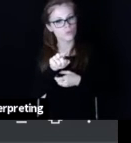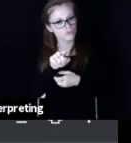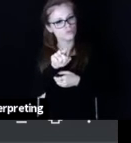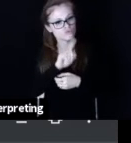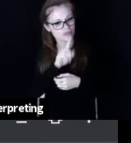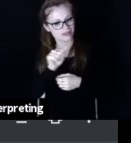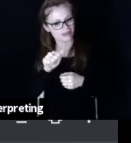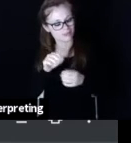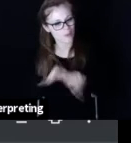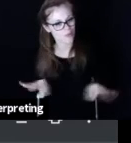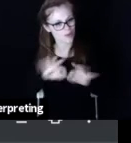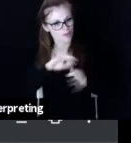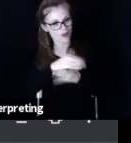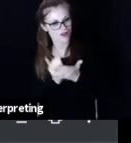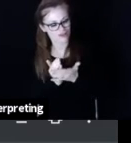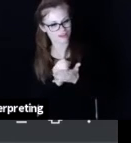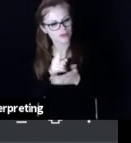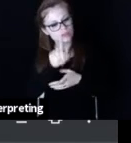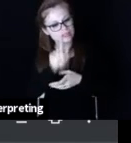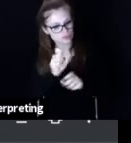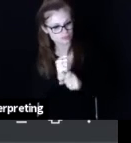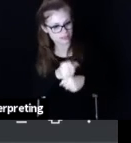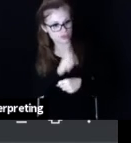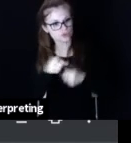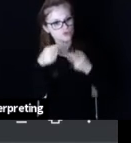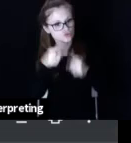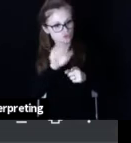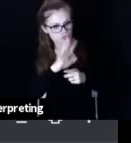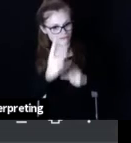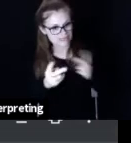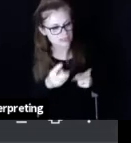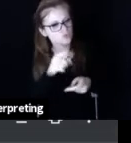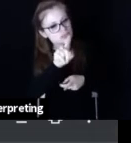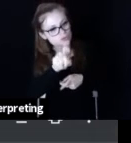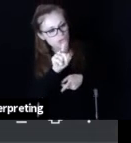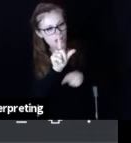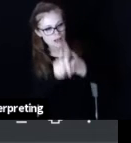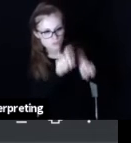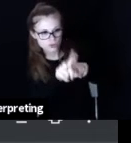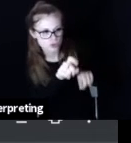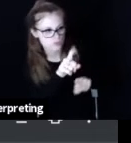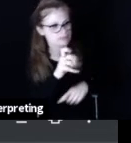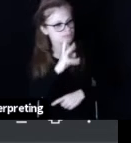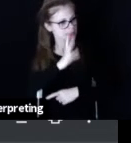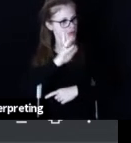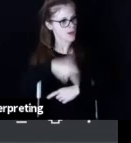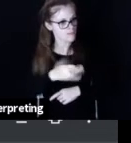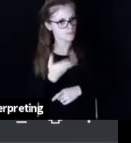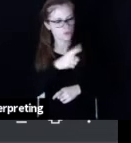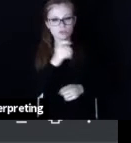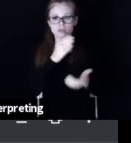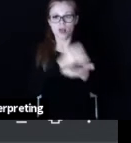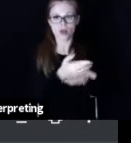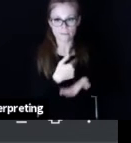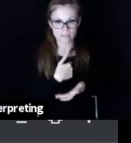that during your visit, you will actually be expected to ask questions, speak up, and stop me in